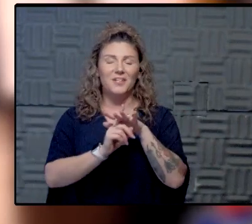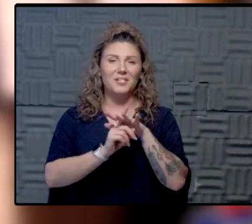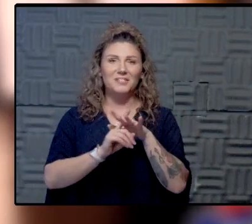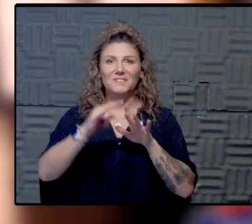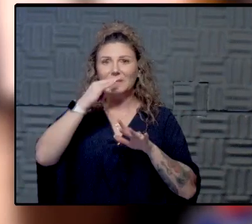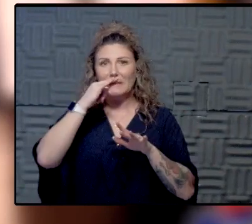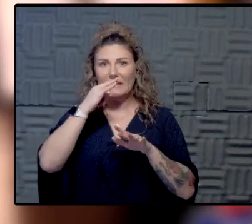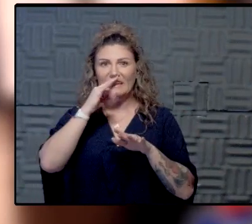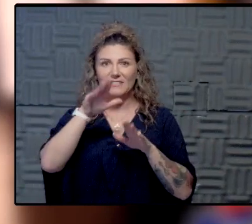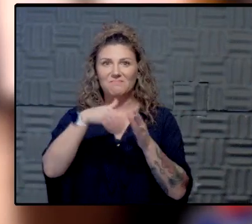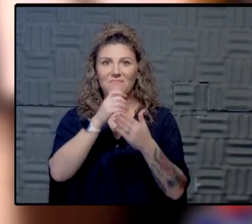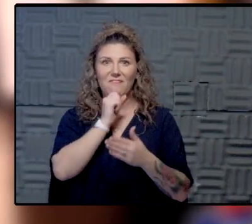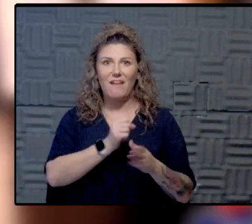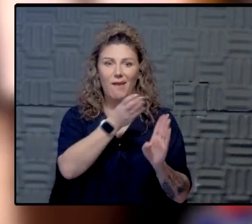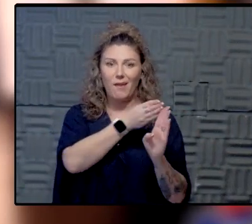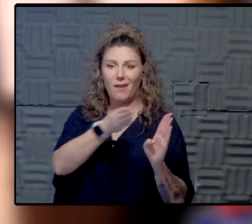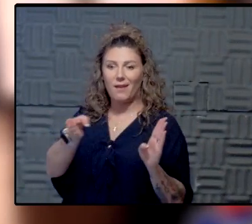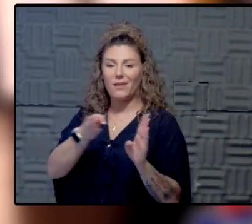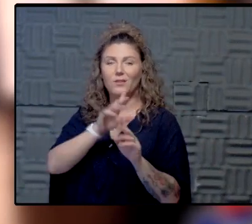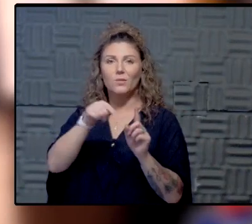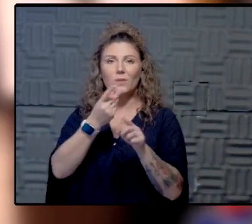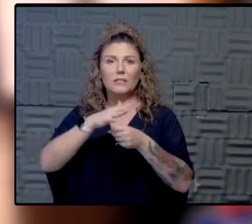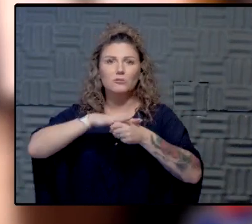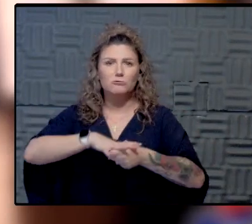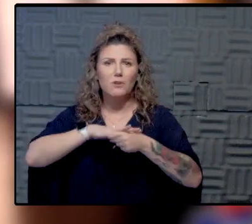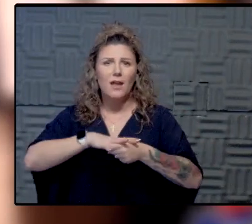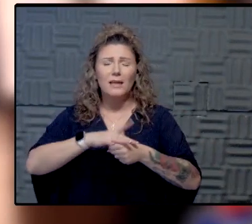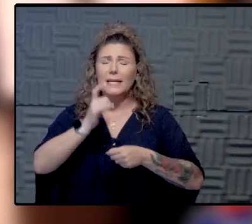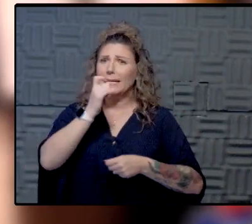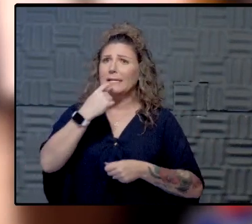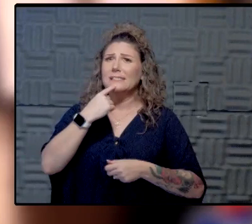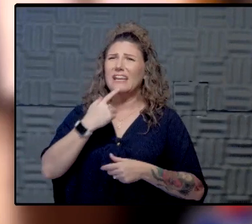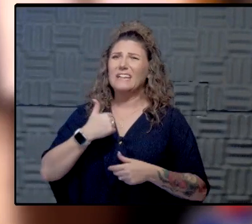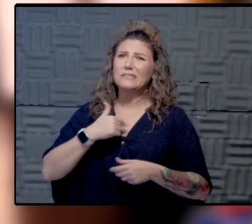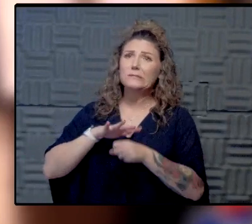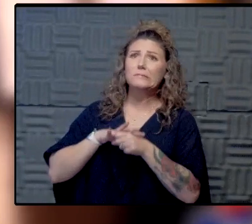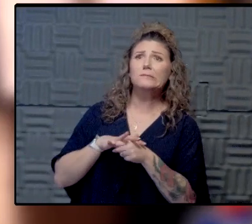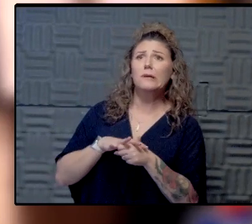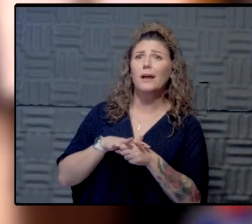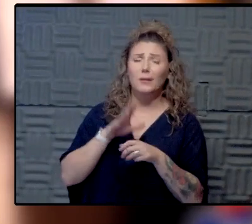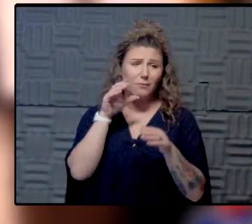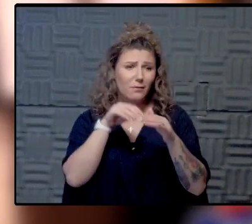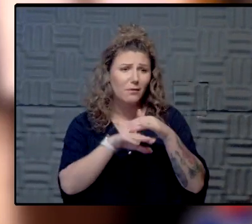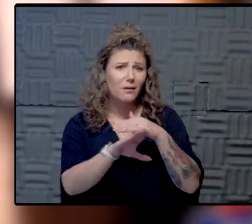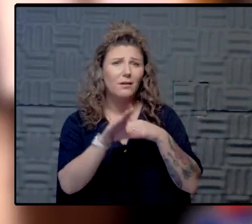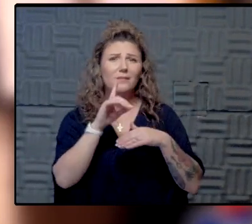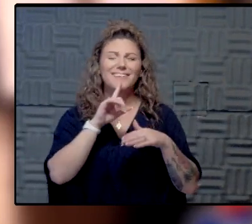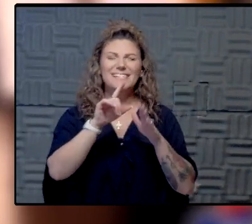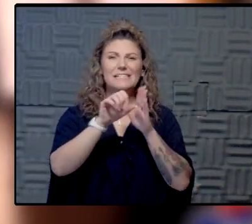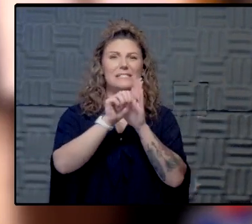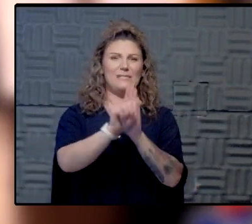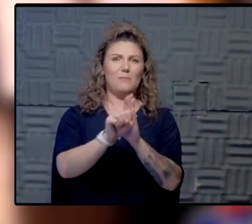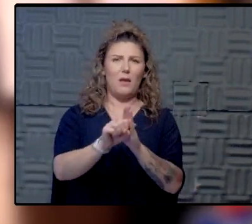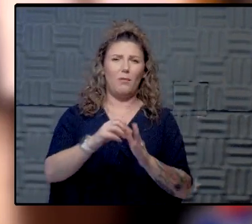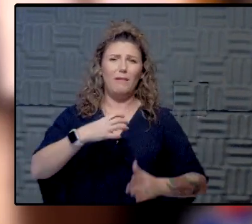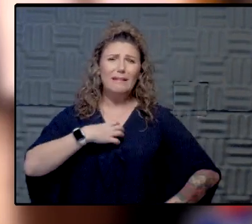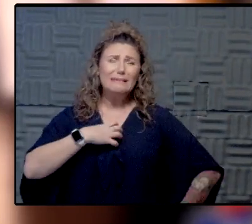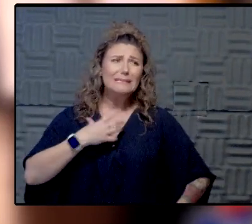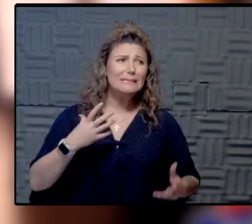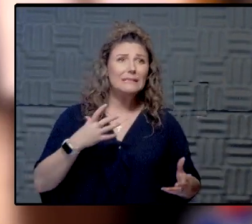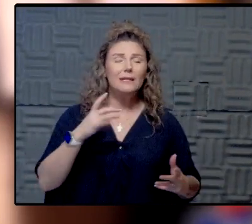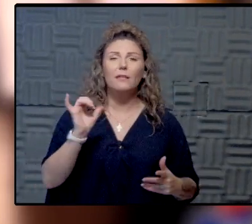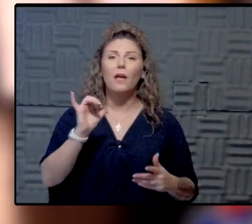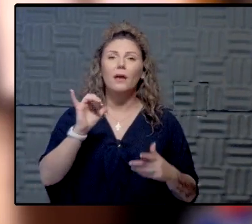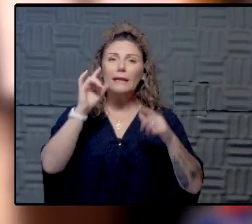ages, that as they're stressed, they'll present, not saying I'm stressed, they'll come in with some somatic complaint, just like you